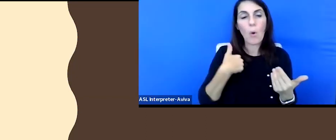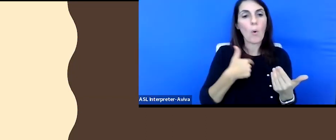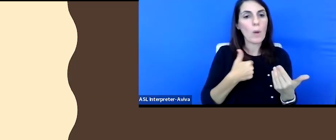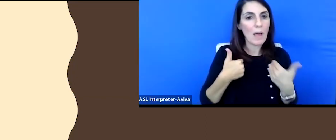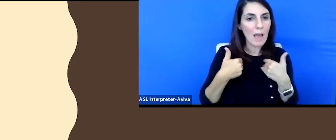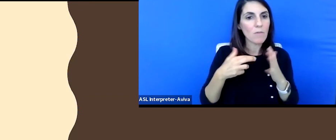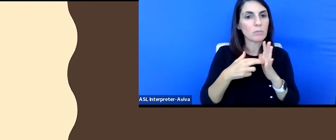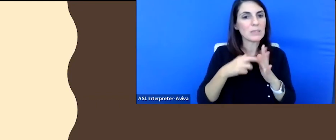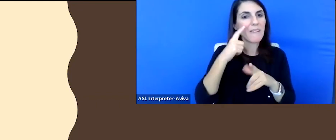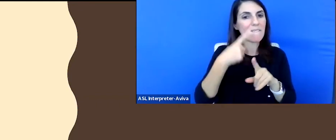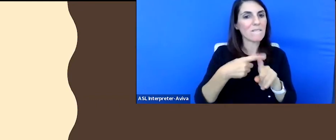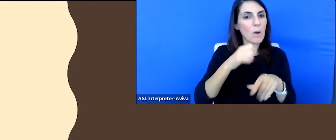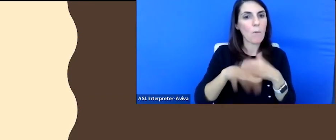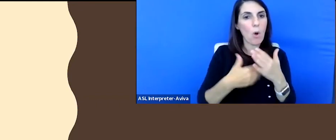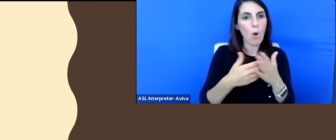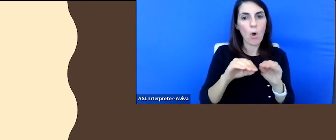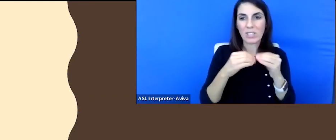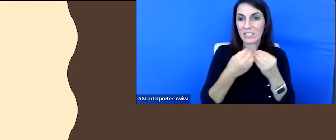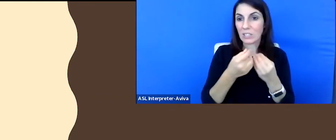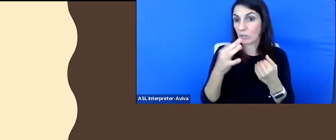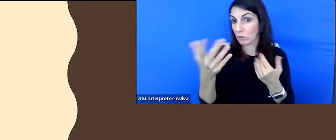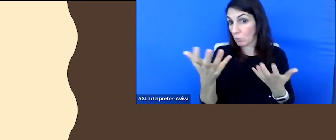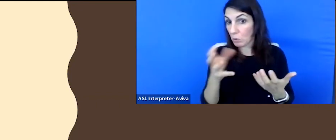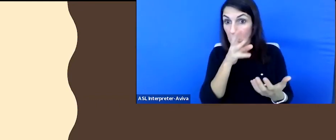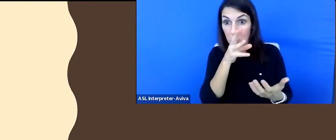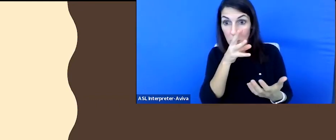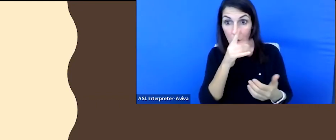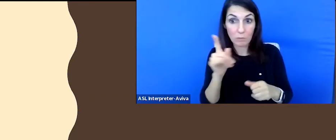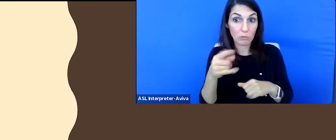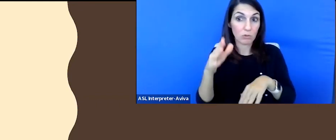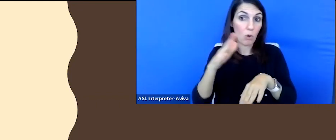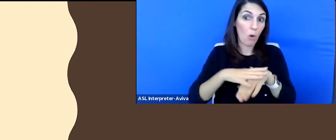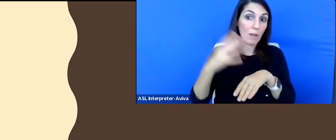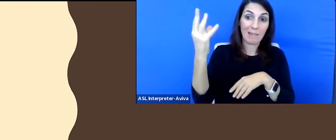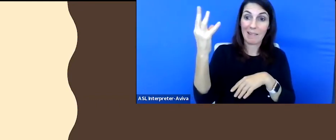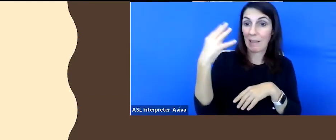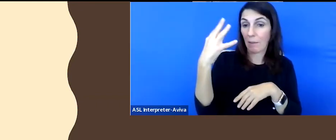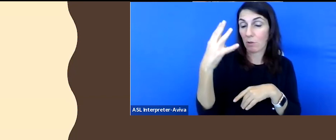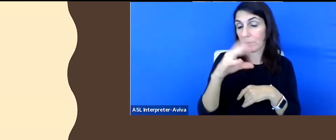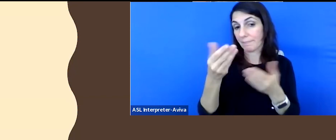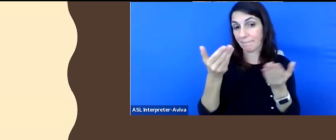here. If you do, just turn on your camera.